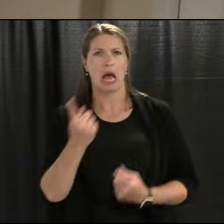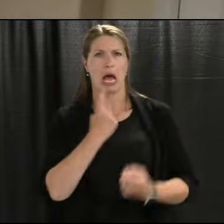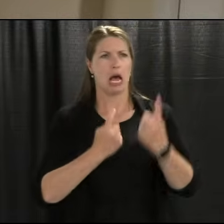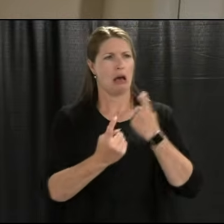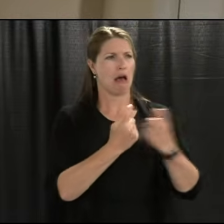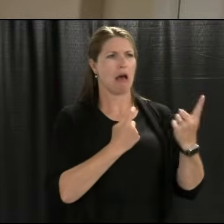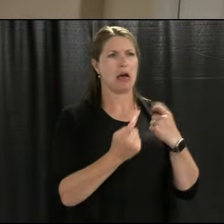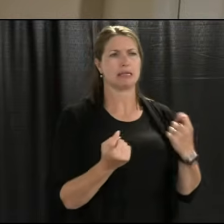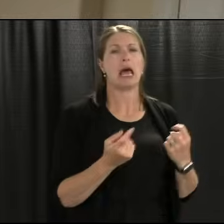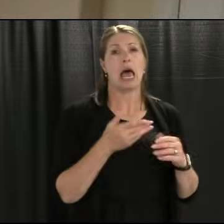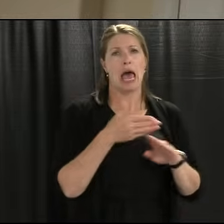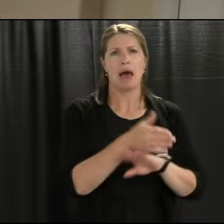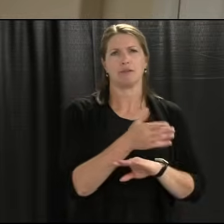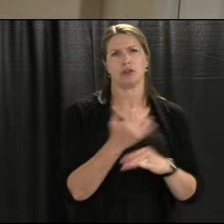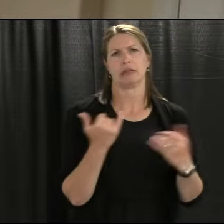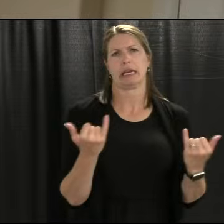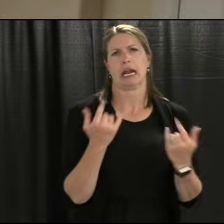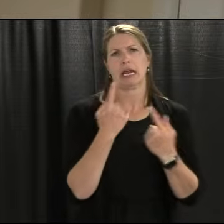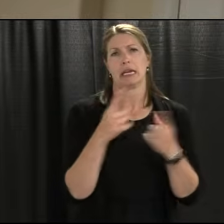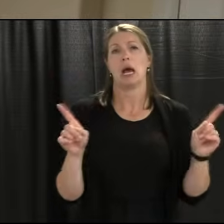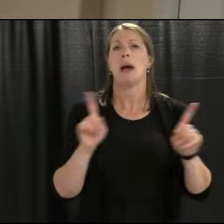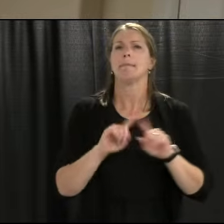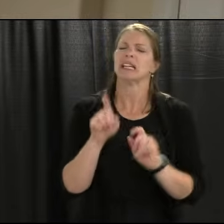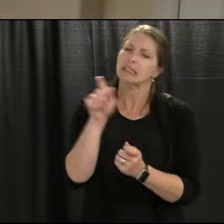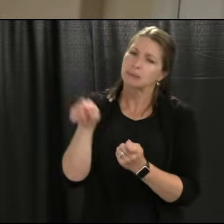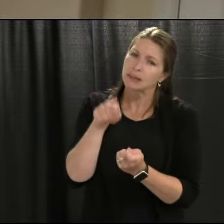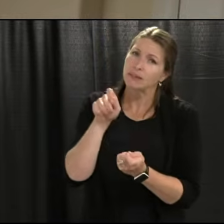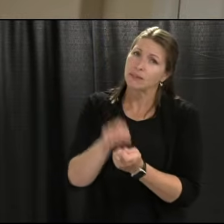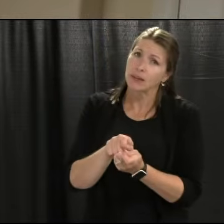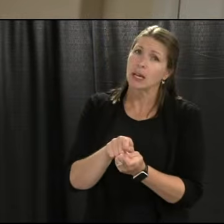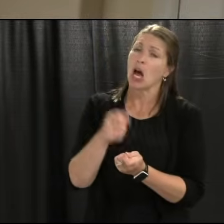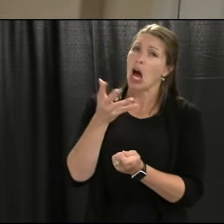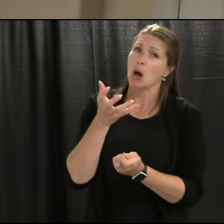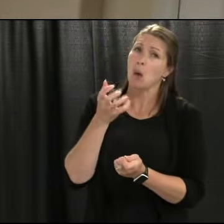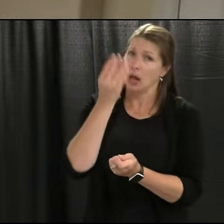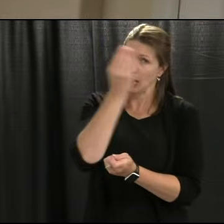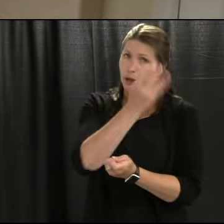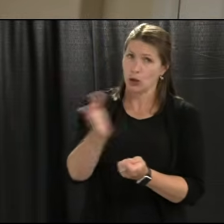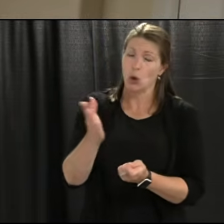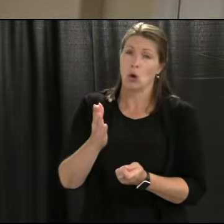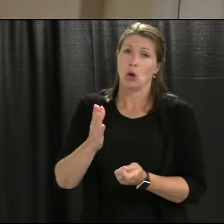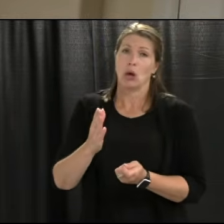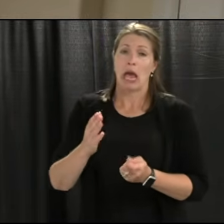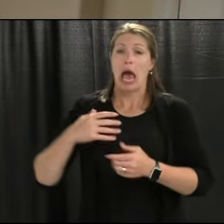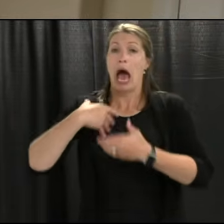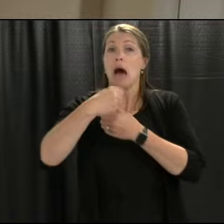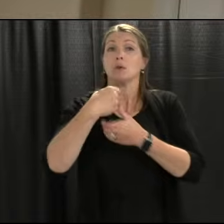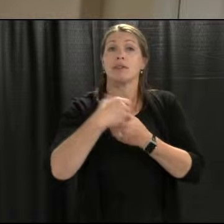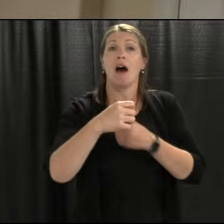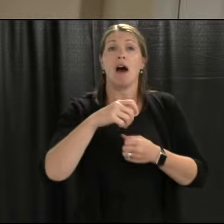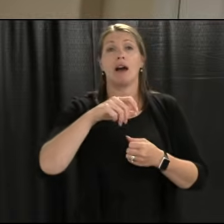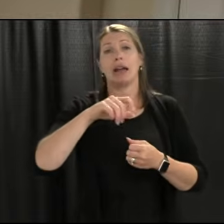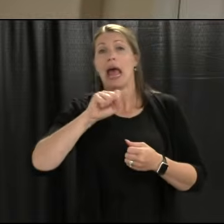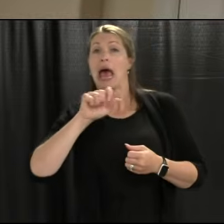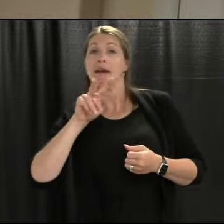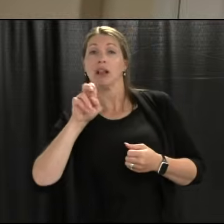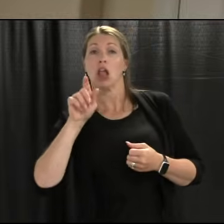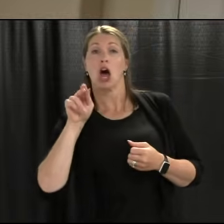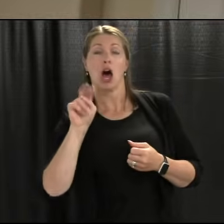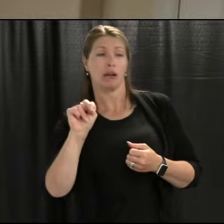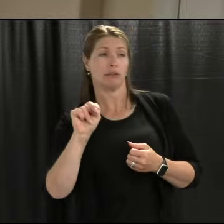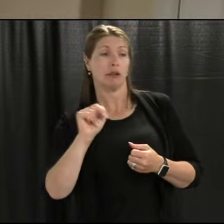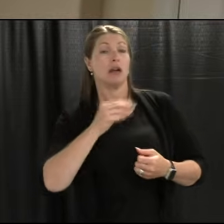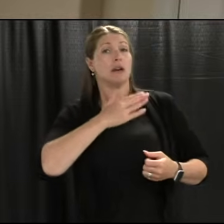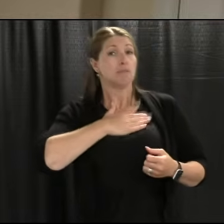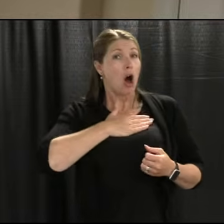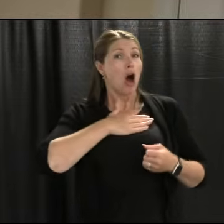moment in particular to people in rural. People I represent in my own riding here in southern Labrador